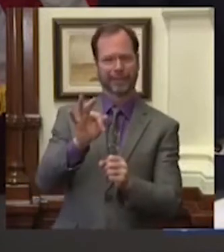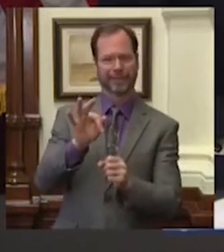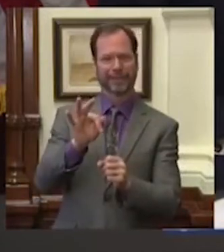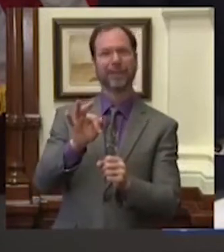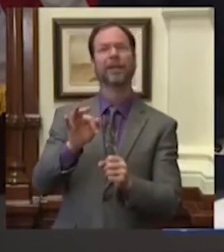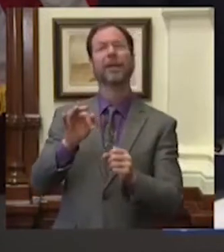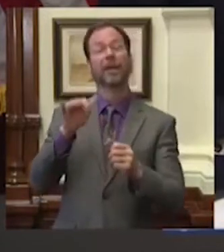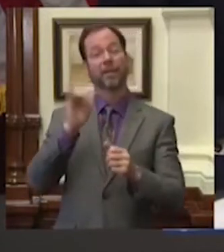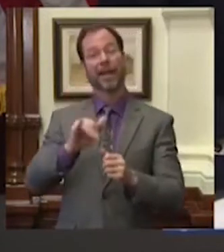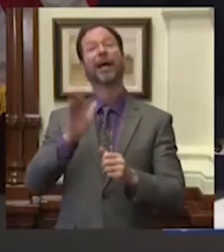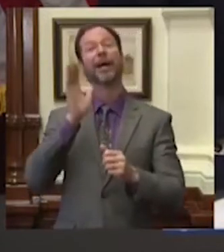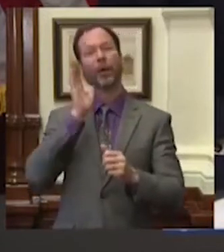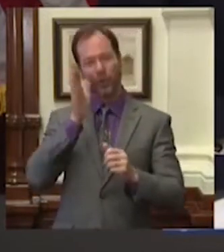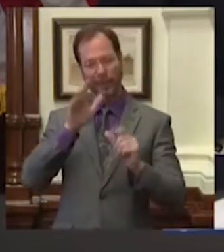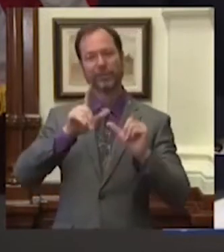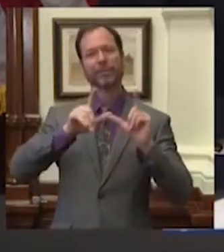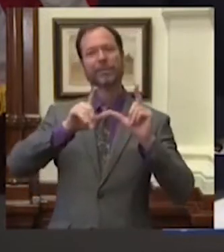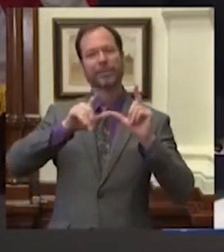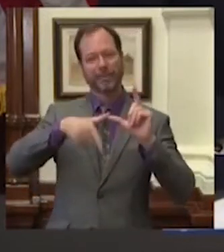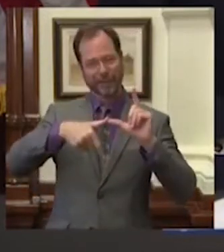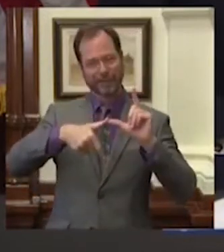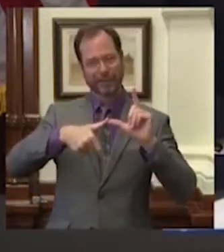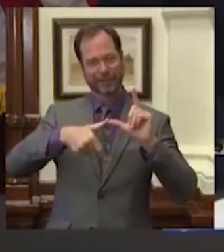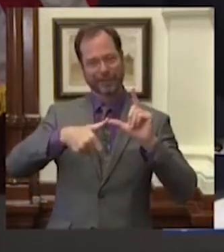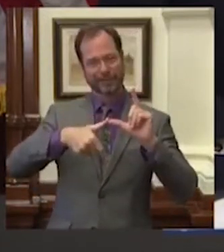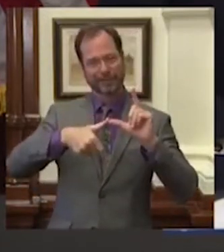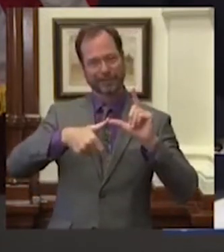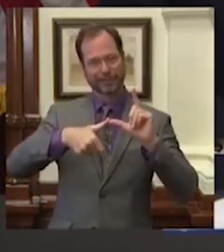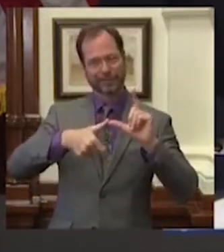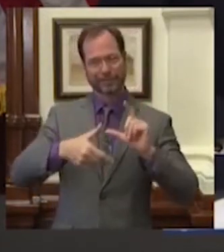it expire as scheduled.